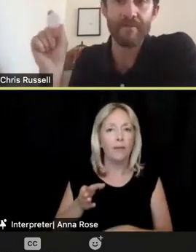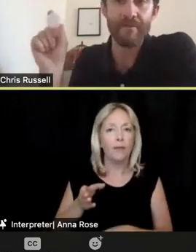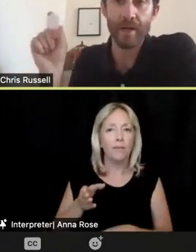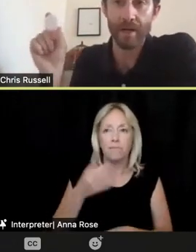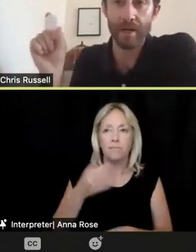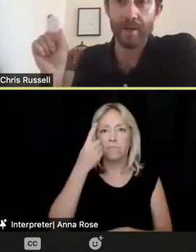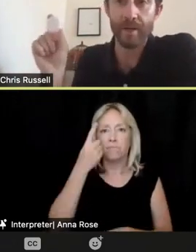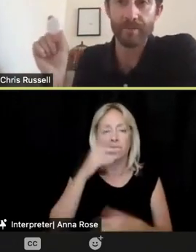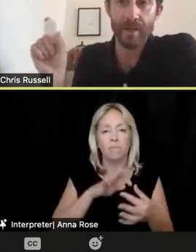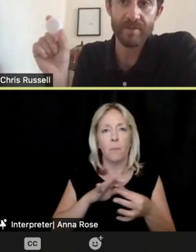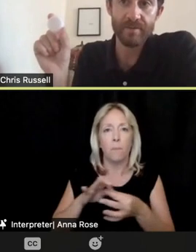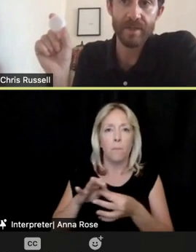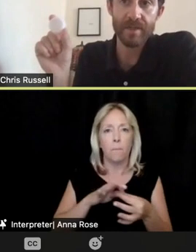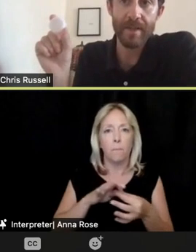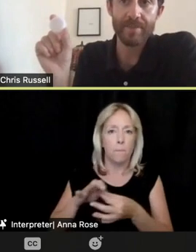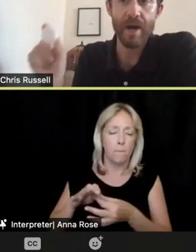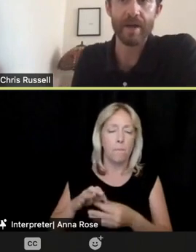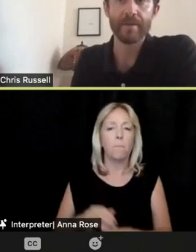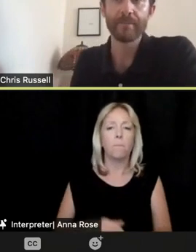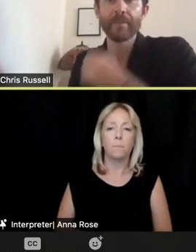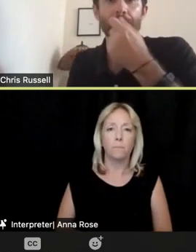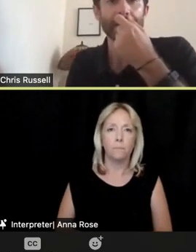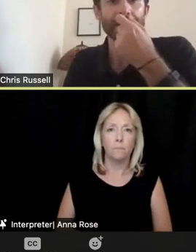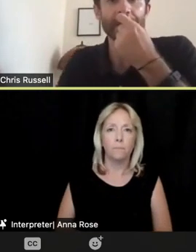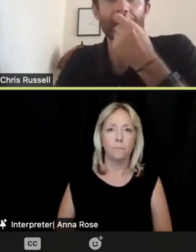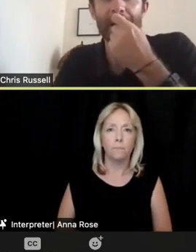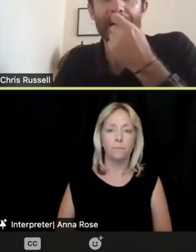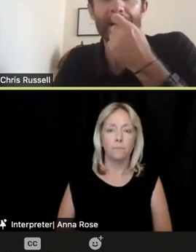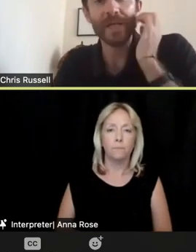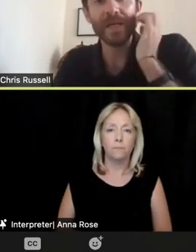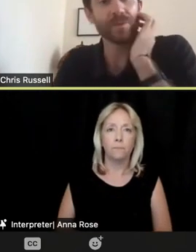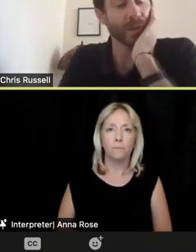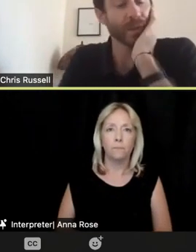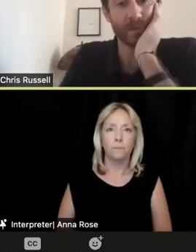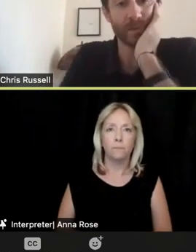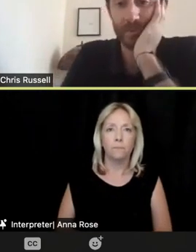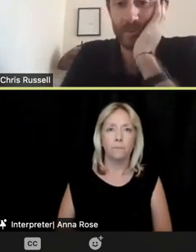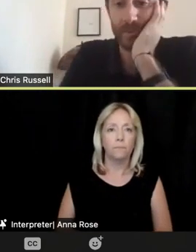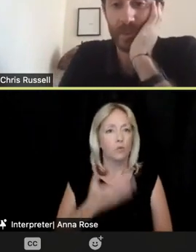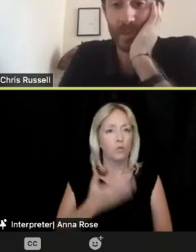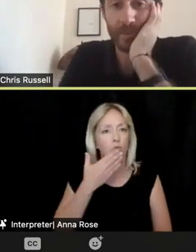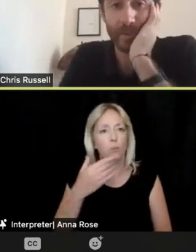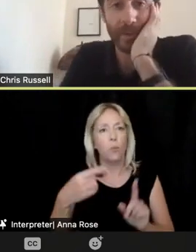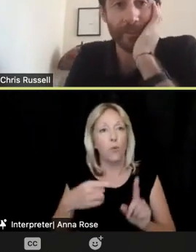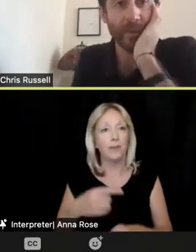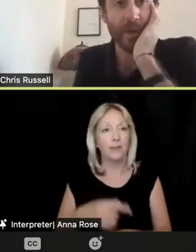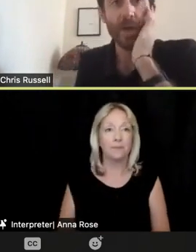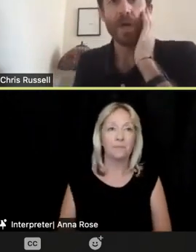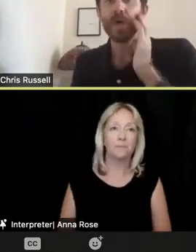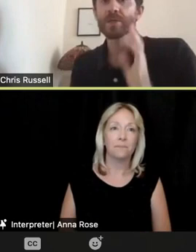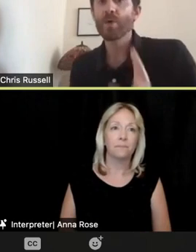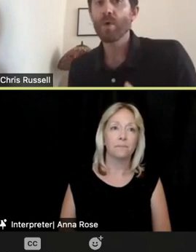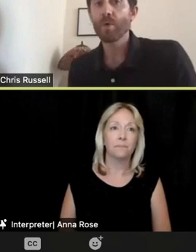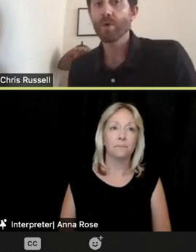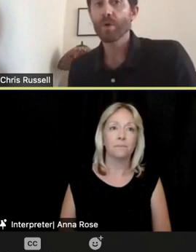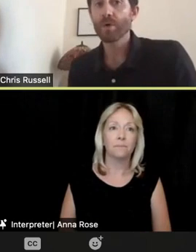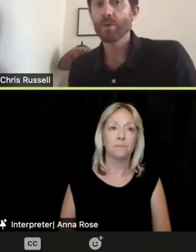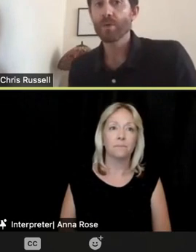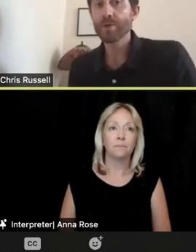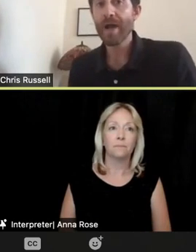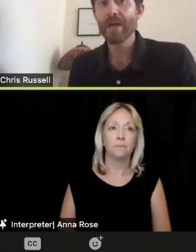meaning and it's not very concrete. It's abstract. So that's a really good point. So